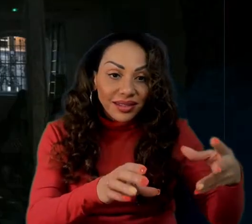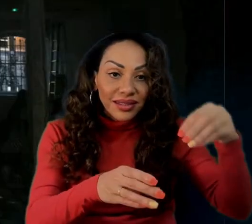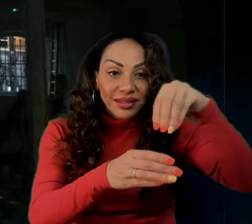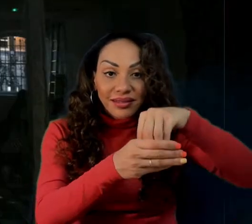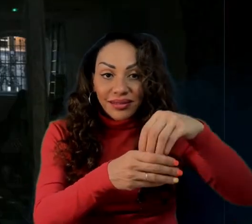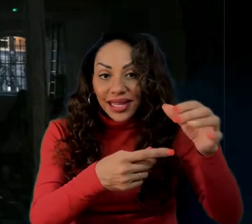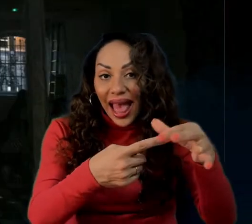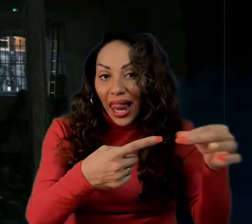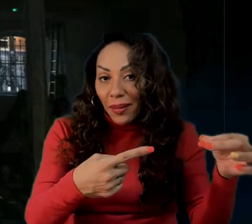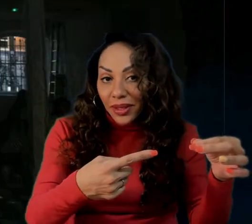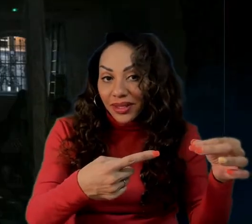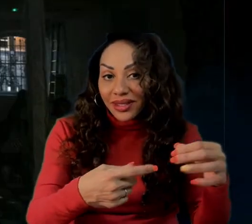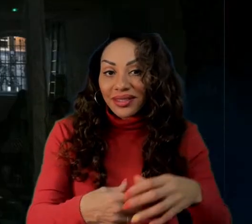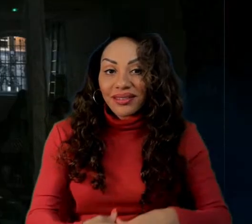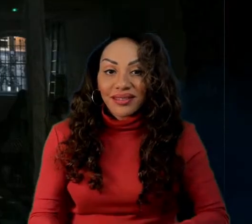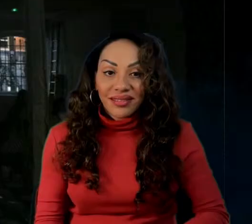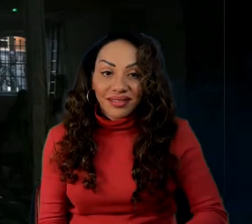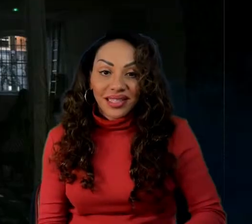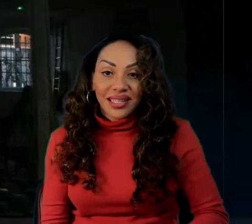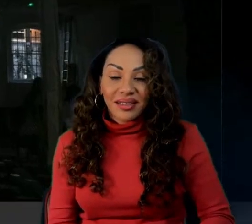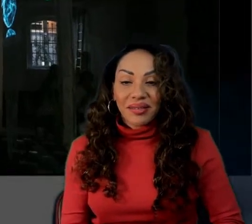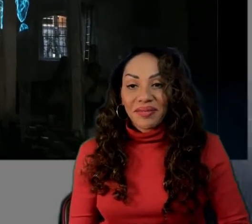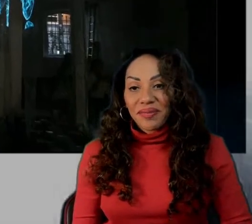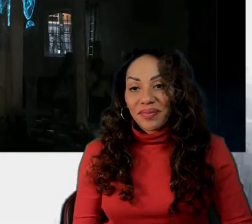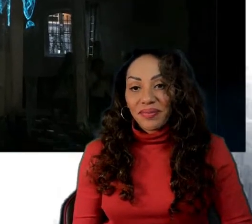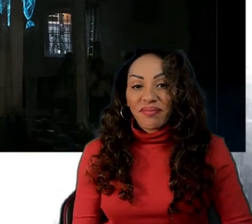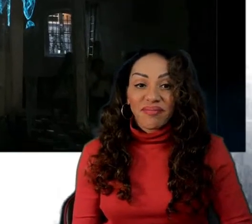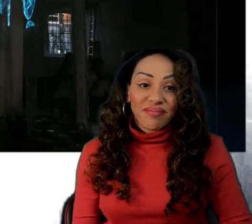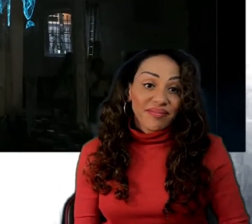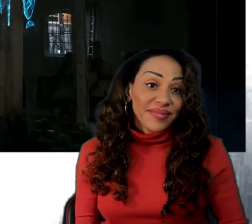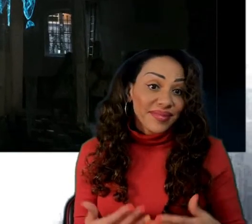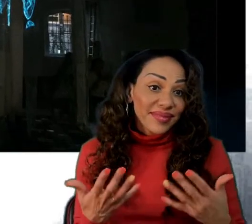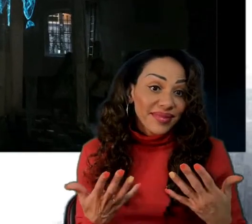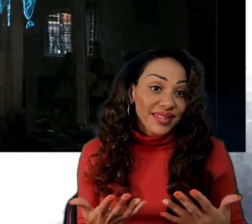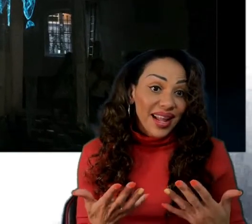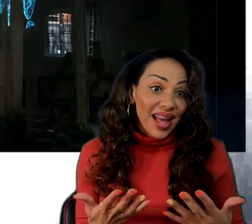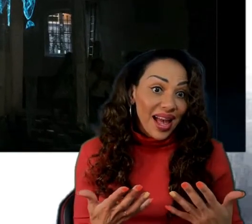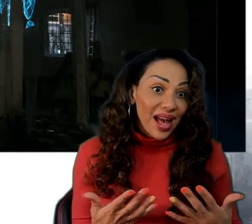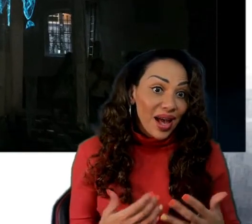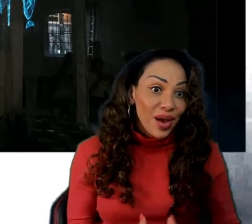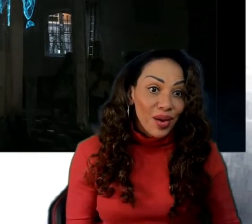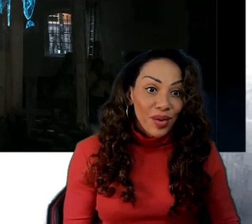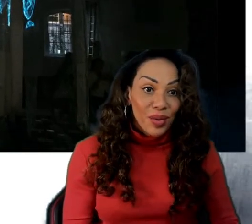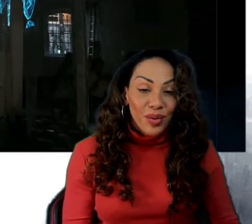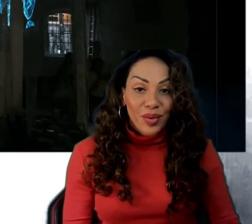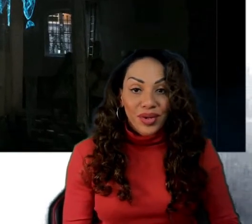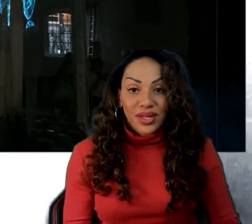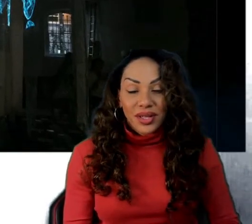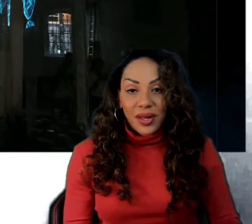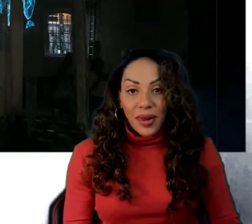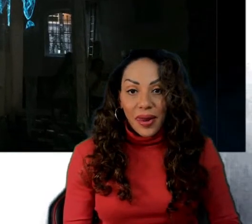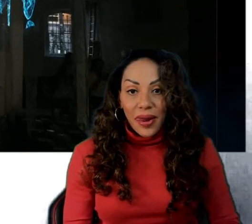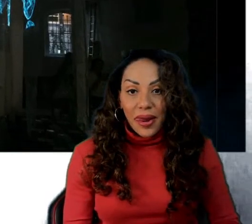And so I guess where we're at now is we're just kind of interested in, we finished this exhibition, it was